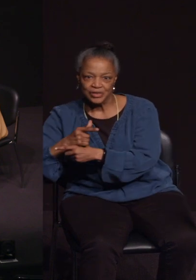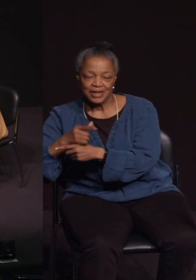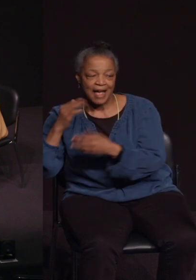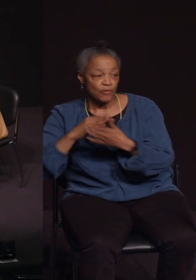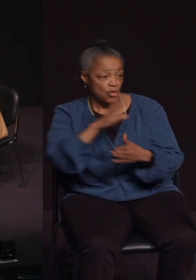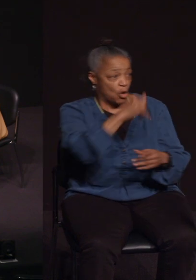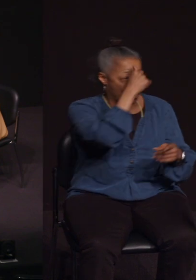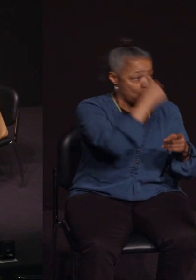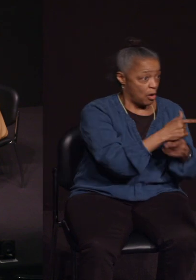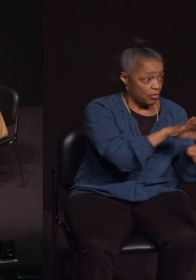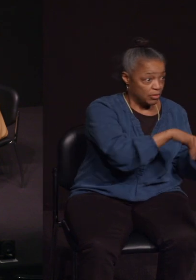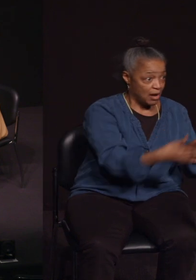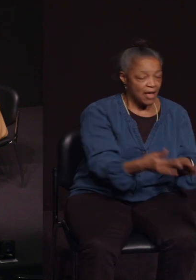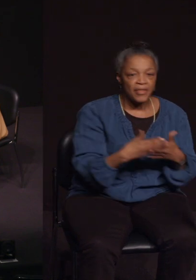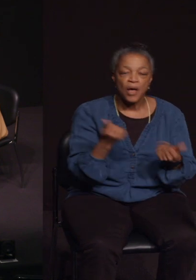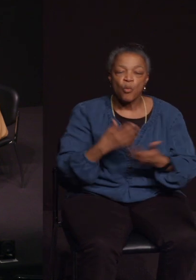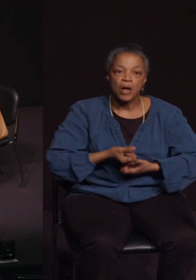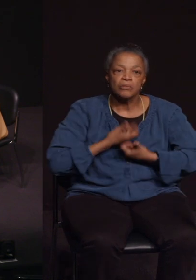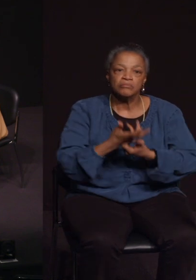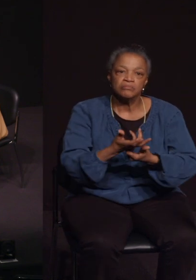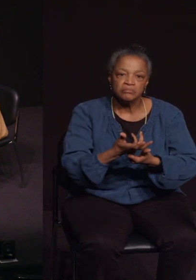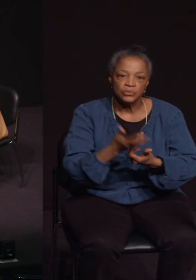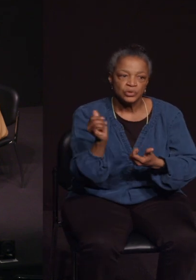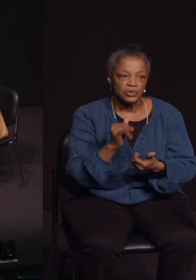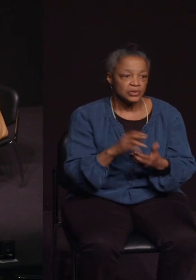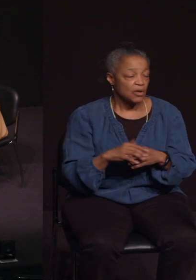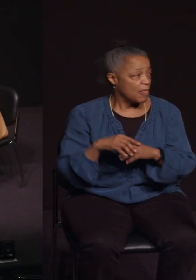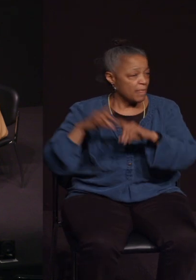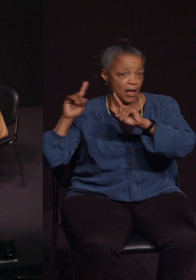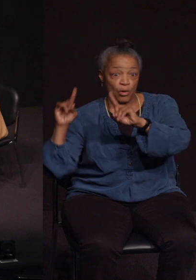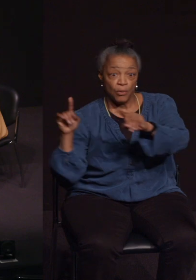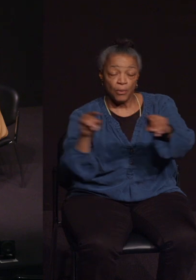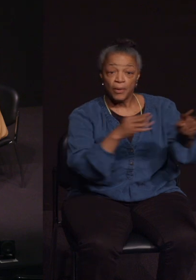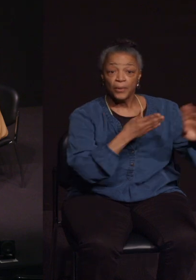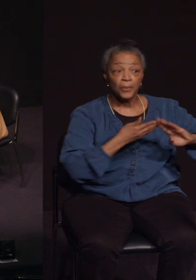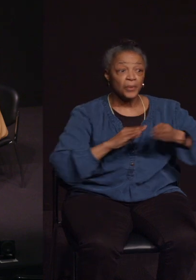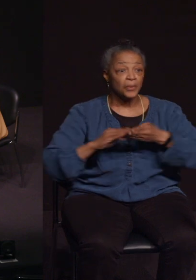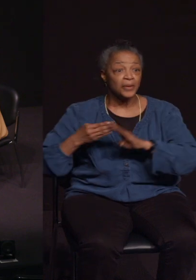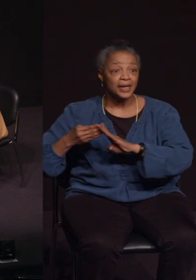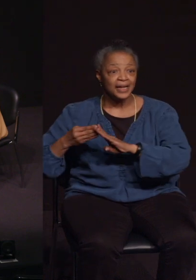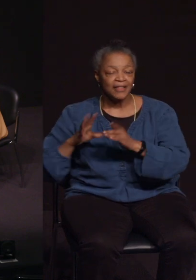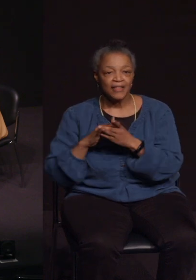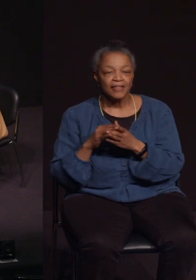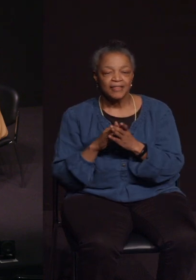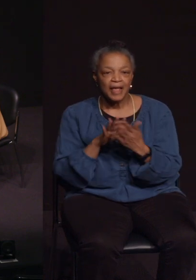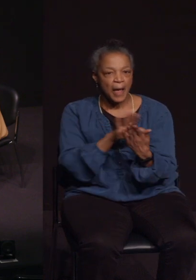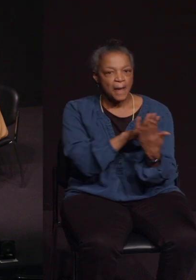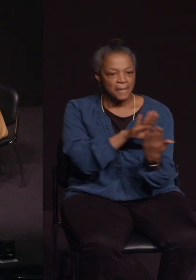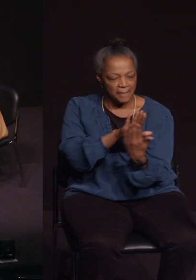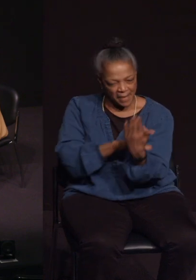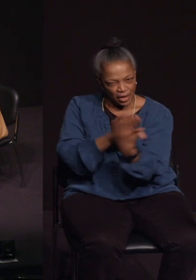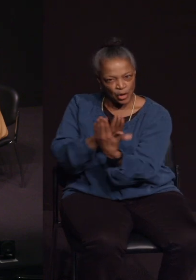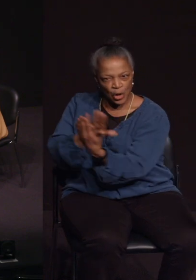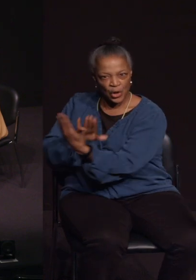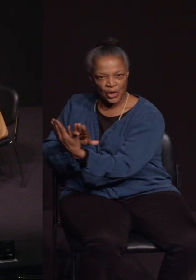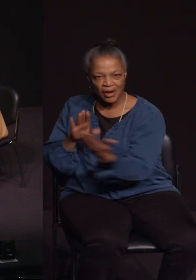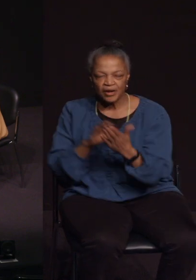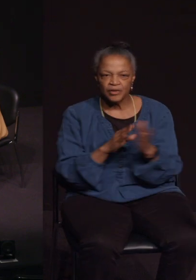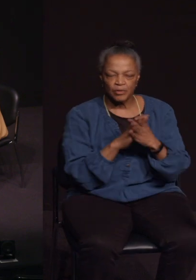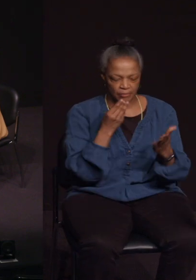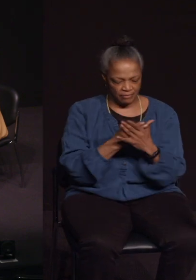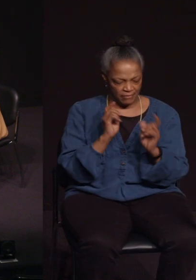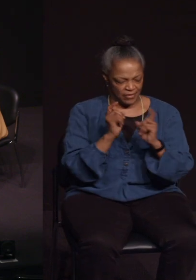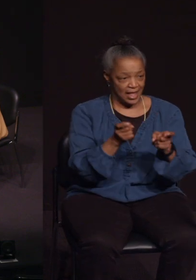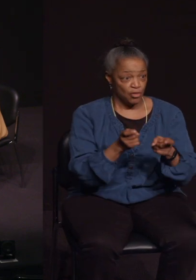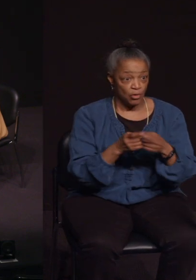they wanted to be able to have a voice as well. So they go out in the community and they mentor, they do philanthropy, they show up